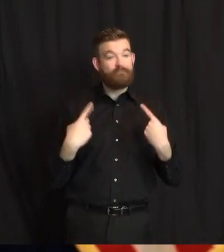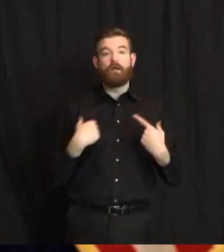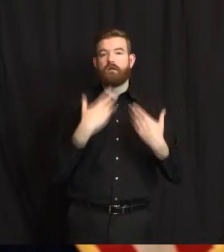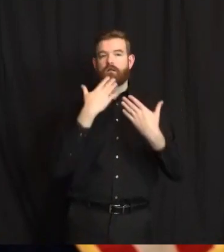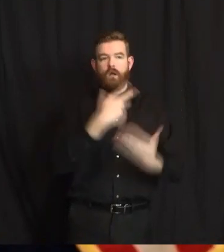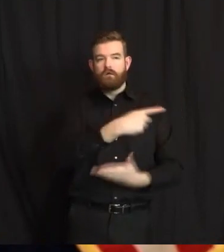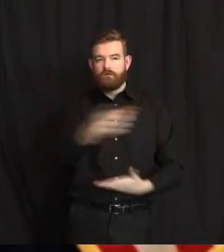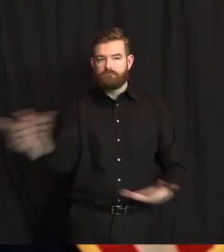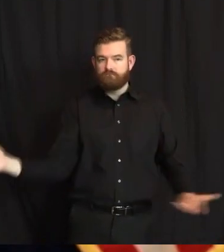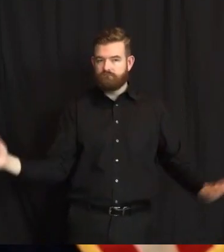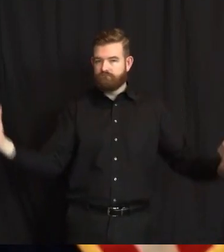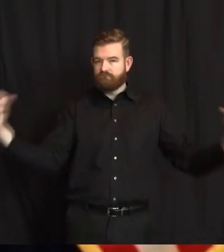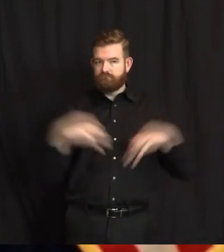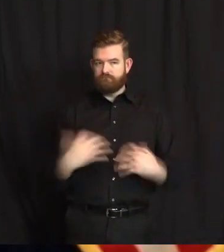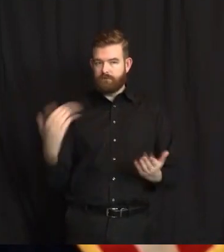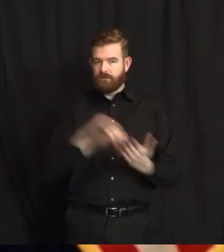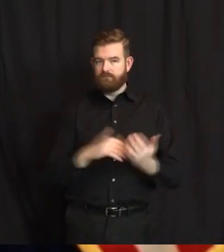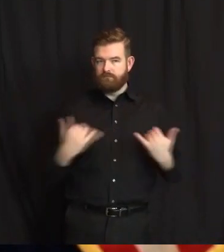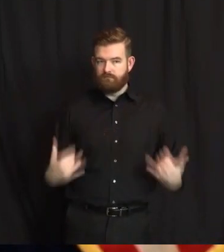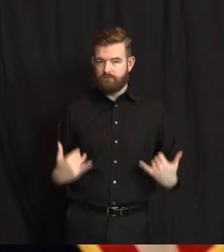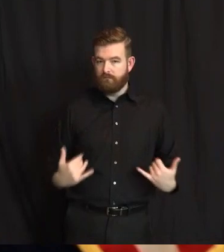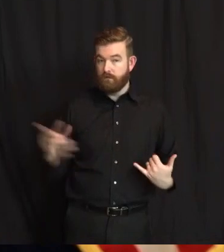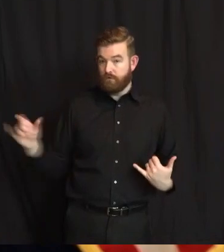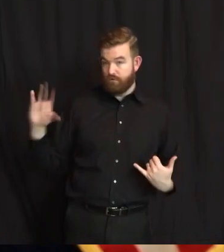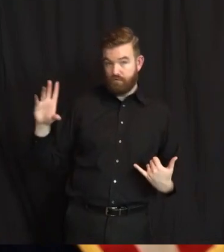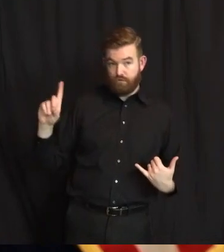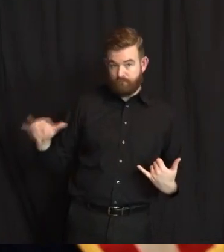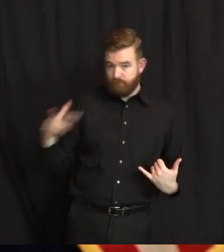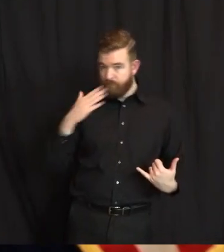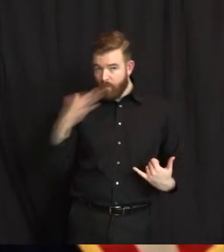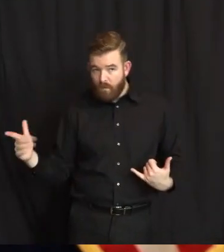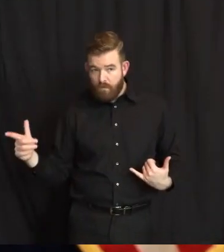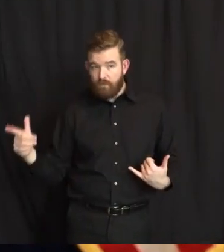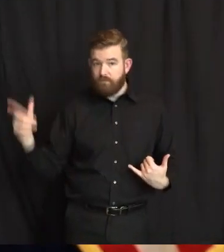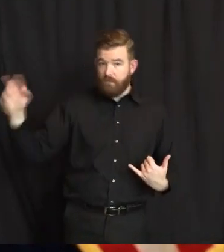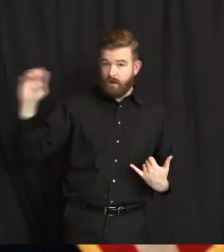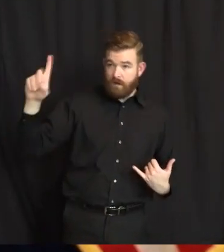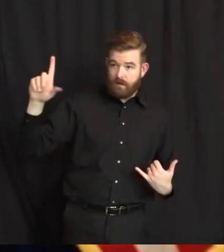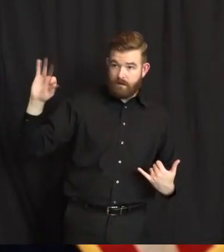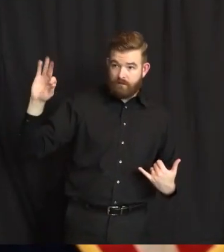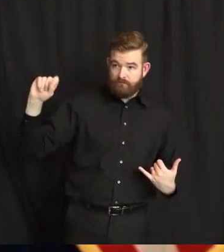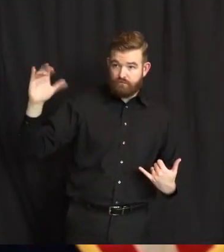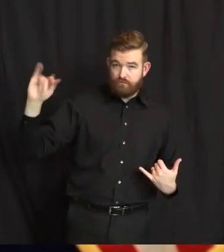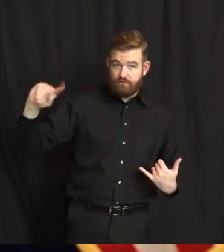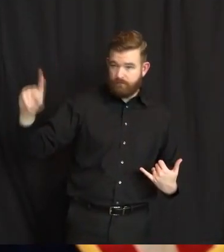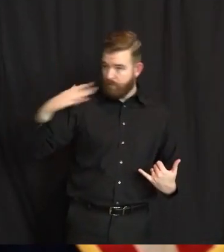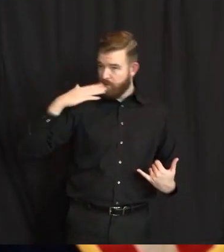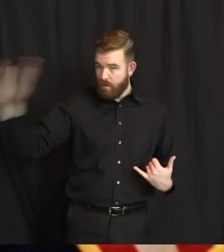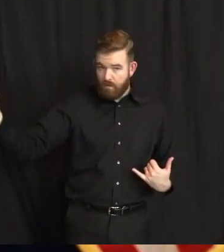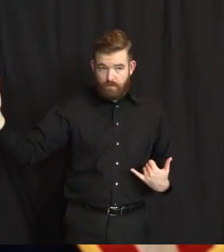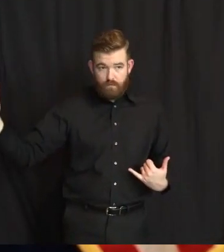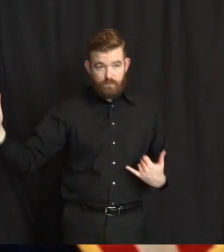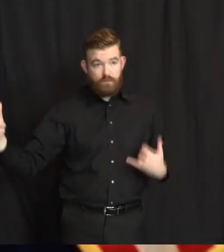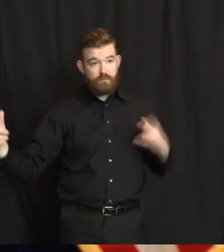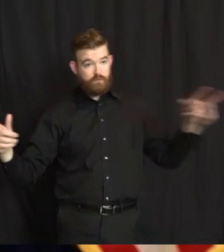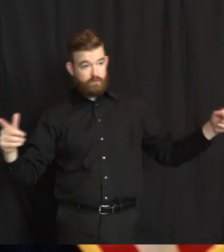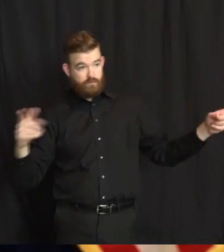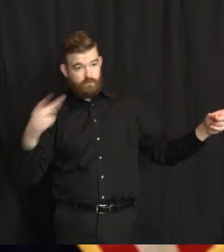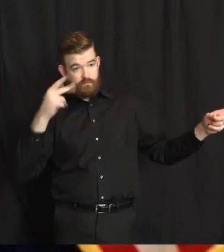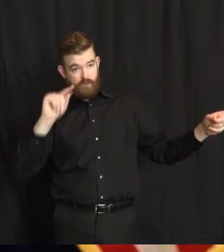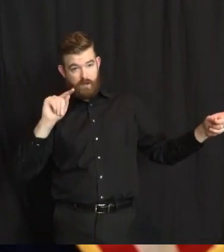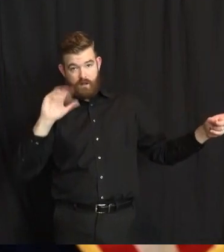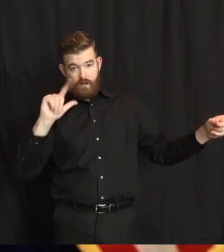Judy Persicelli, our commissioner, Ed Lifshitz, doctor, thank you for being here and everything you do. Pat Callahan, thank you for your